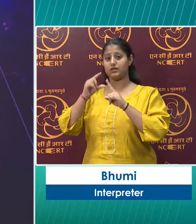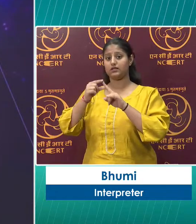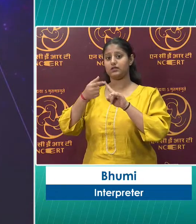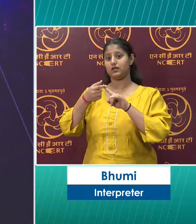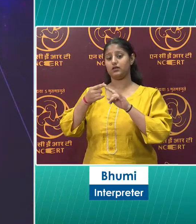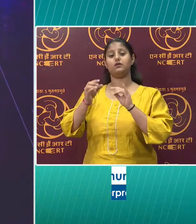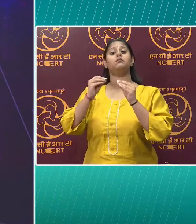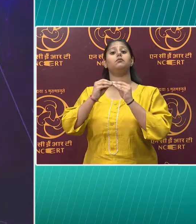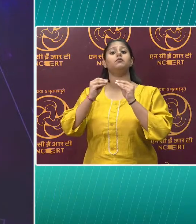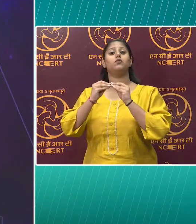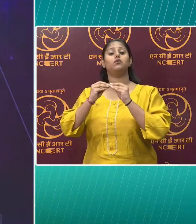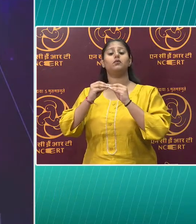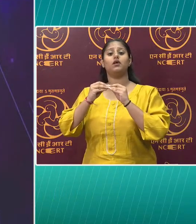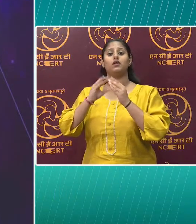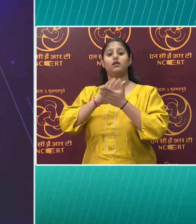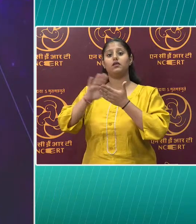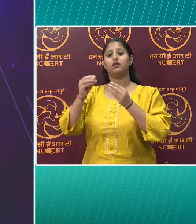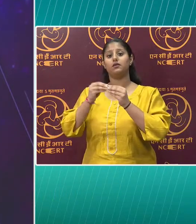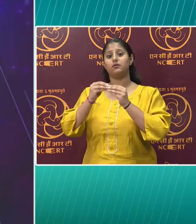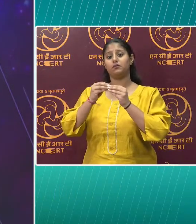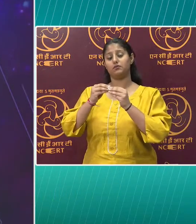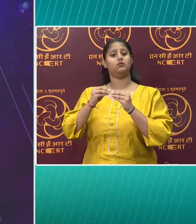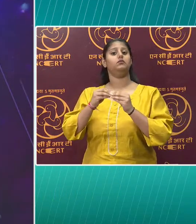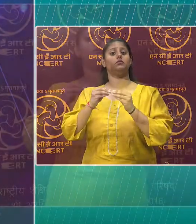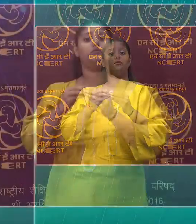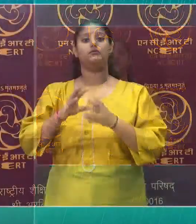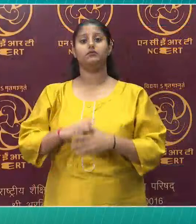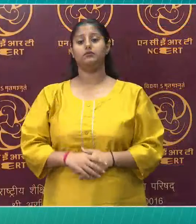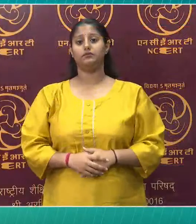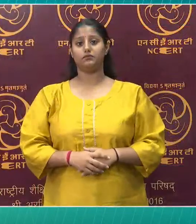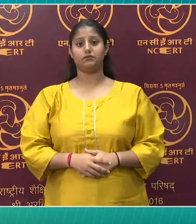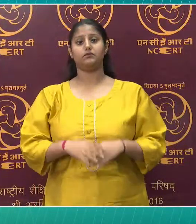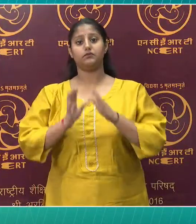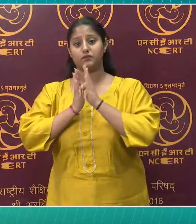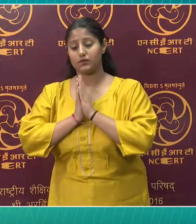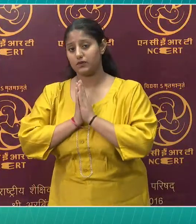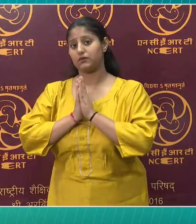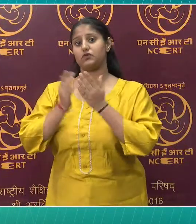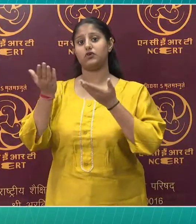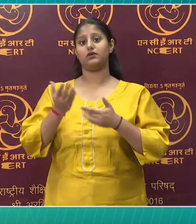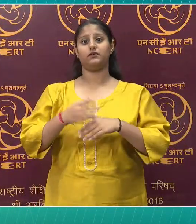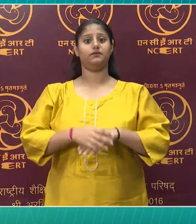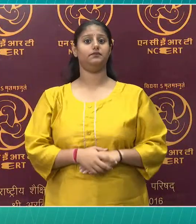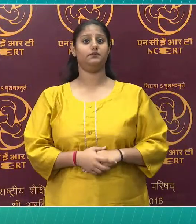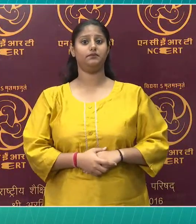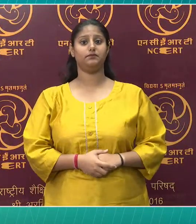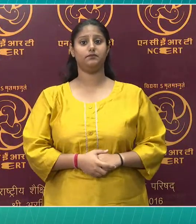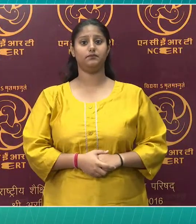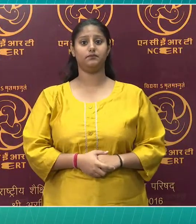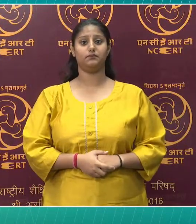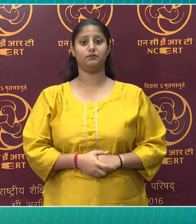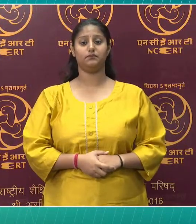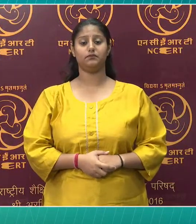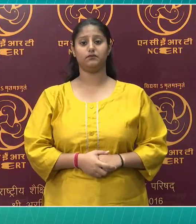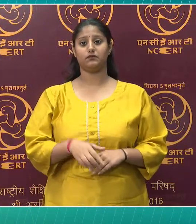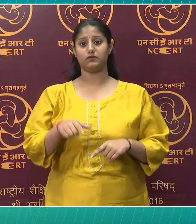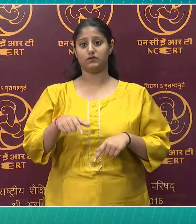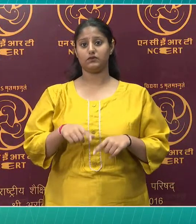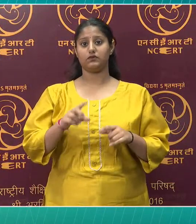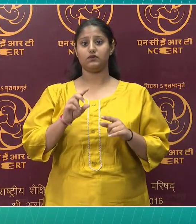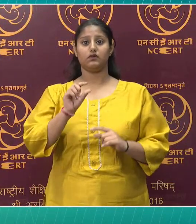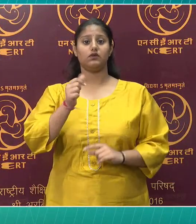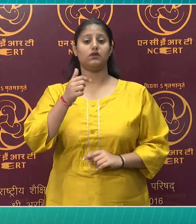PSSCIEB Bhopal. Namaskar, sir. Namaskar. Welcome to the session. So, Thank you. this is yet